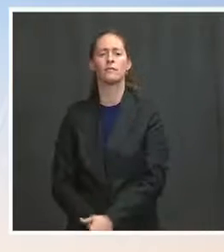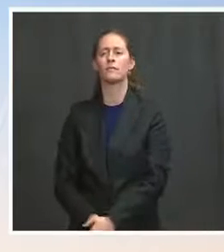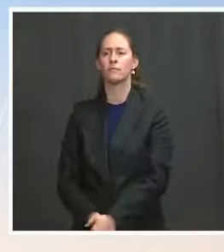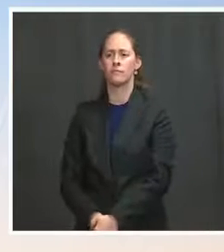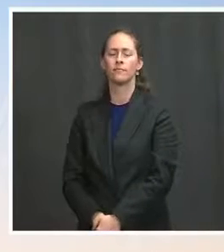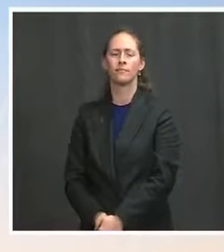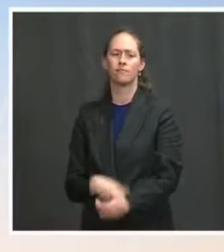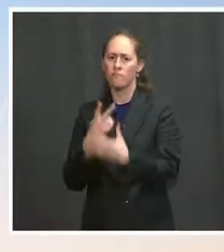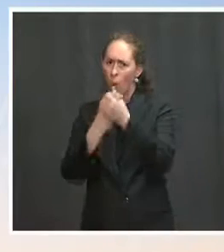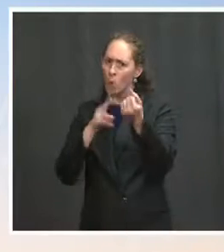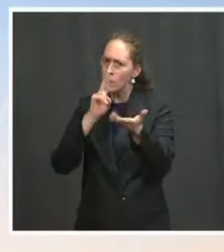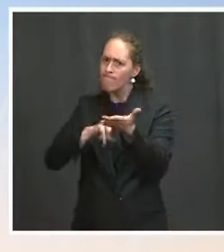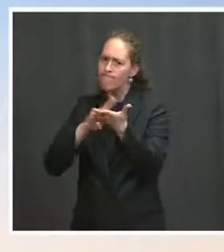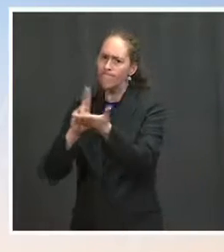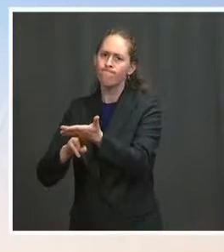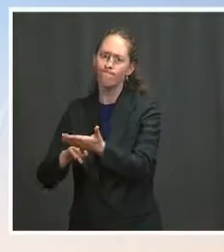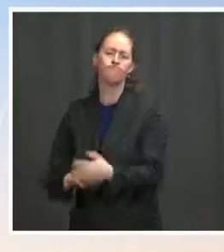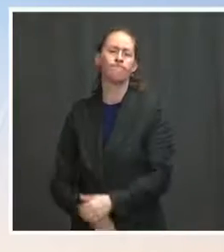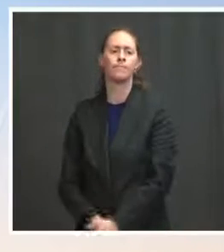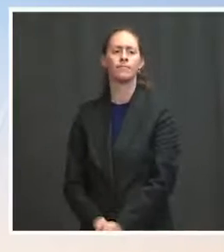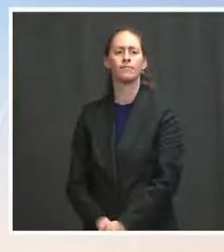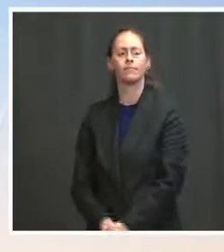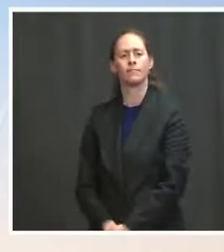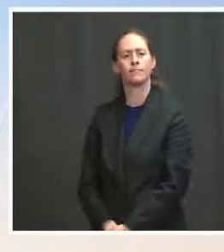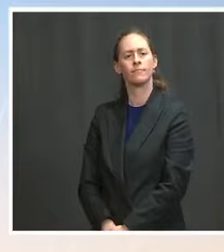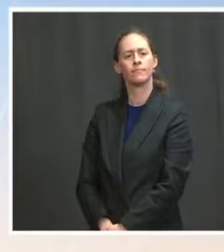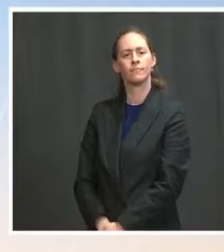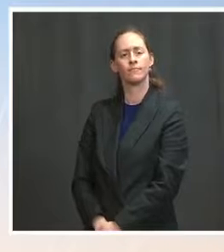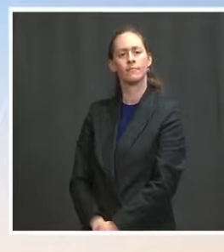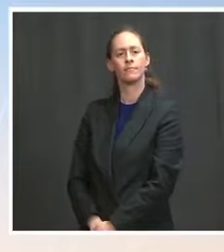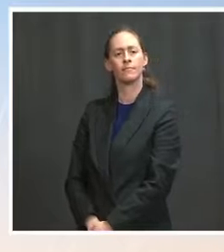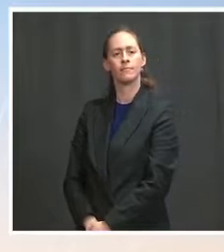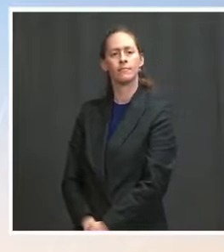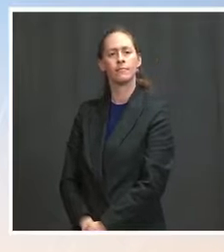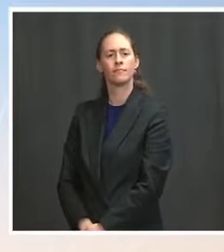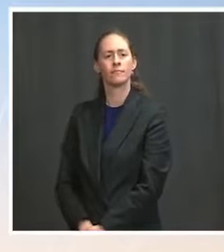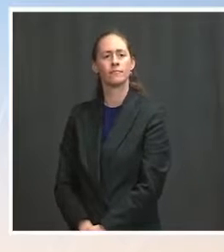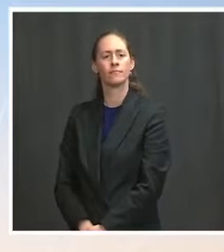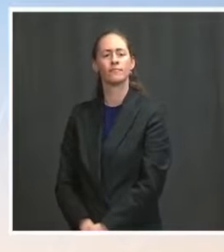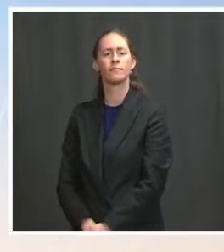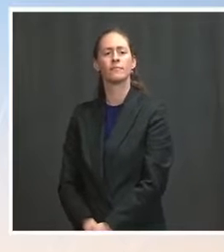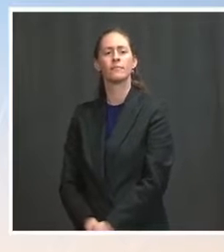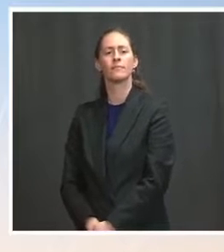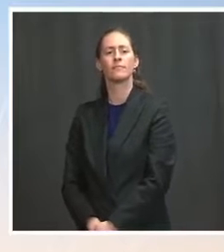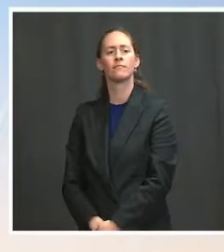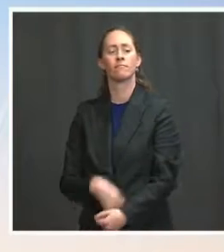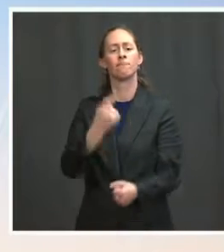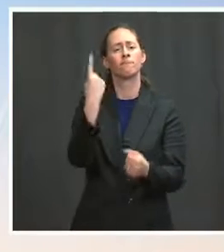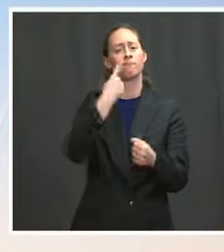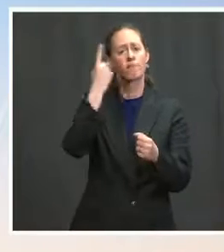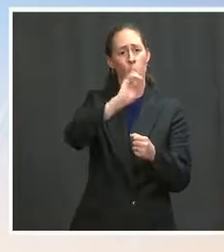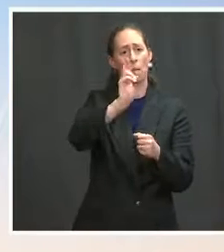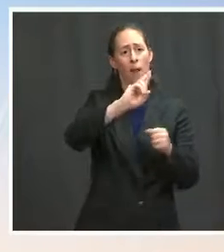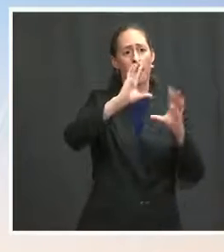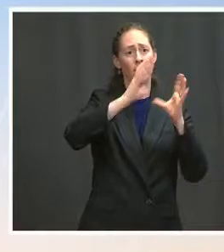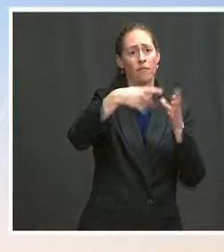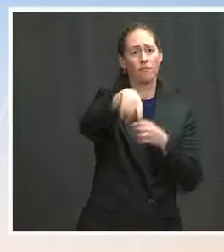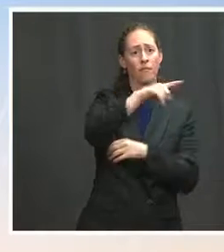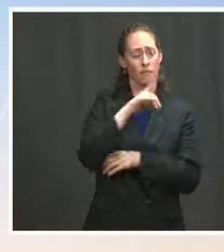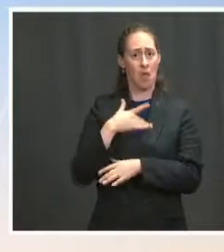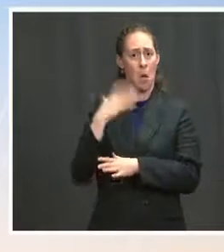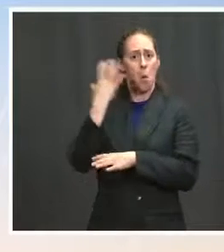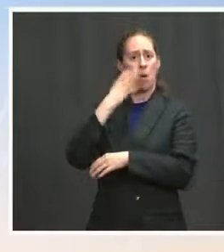Go ahead. Are Republicans expected to be so enamored with the idea of sending perhaps billions of dollars into the